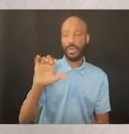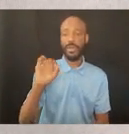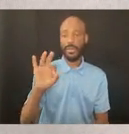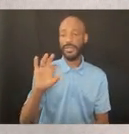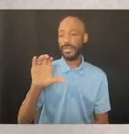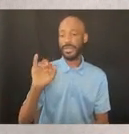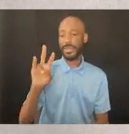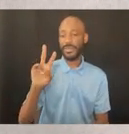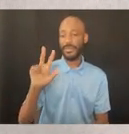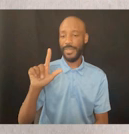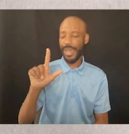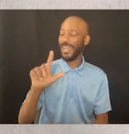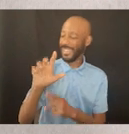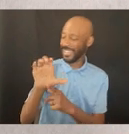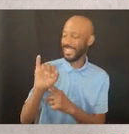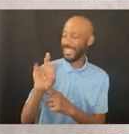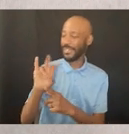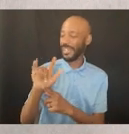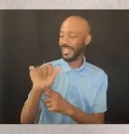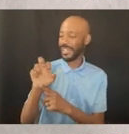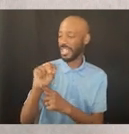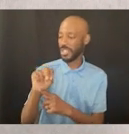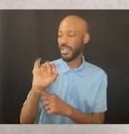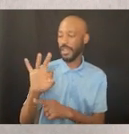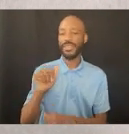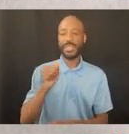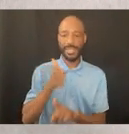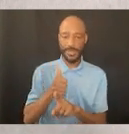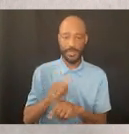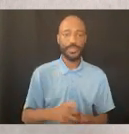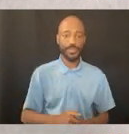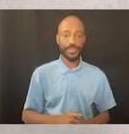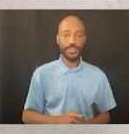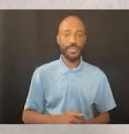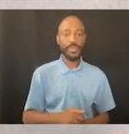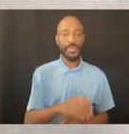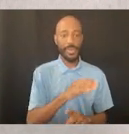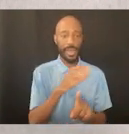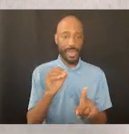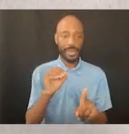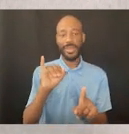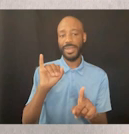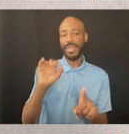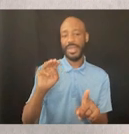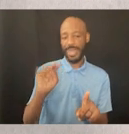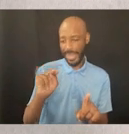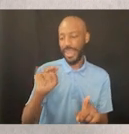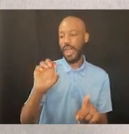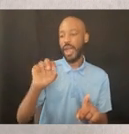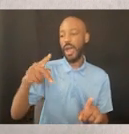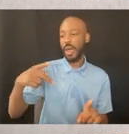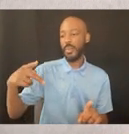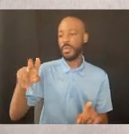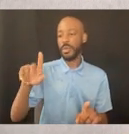Blackboard Gallery in Camarillo, on Ikui at Arts Unbound and in Opulent Mobility, as well as the Keck School